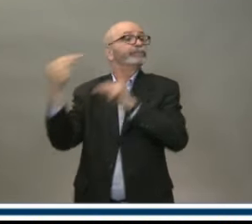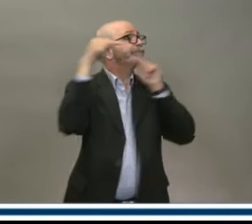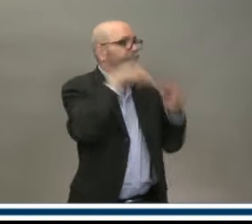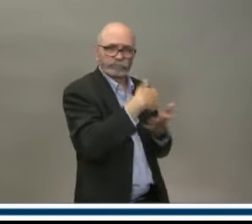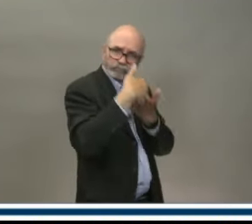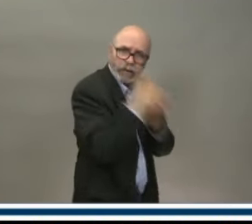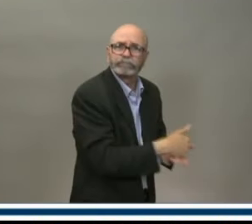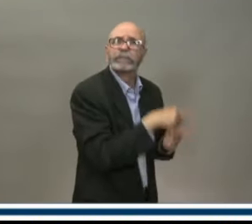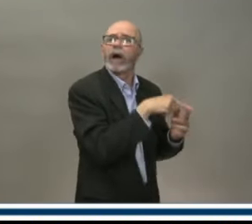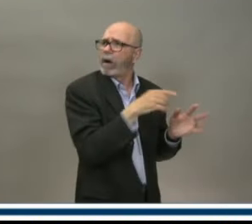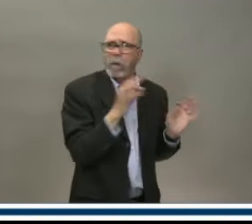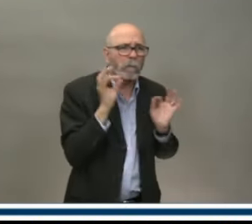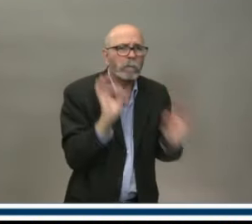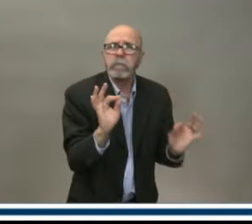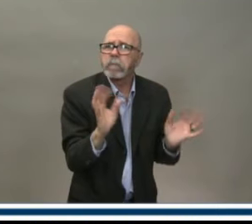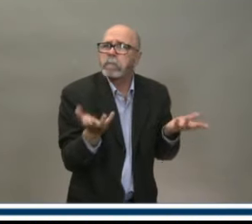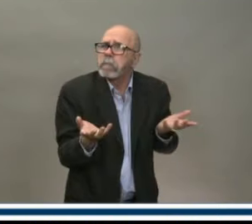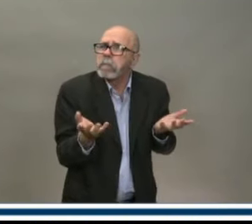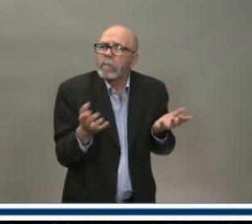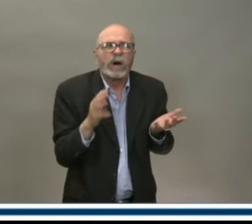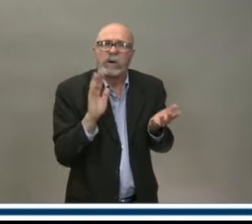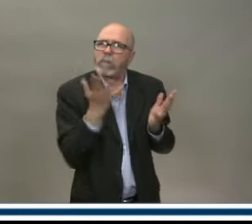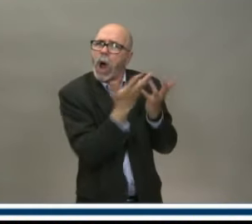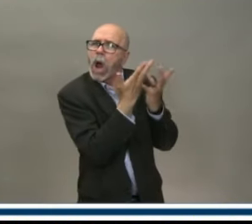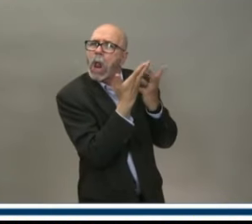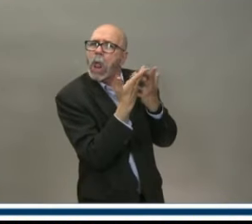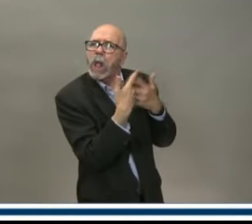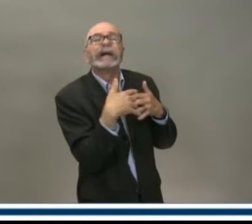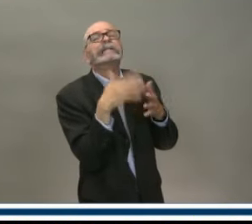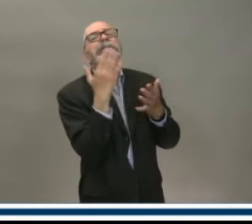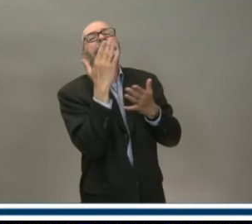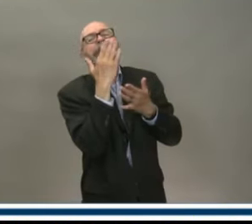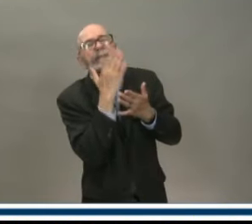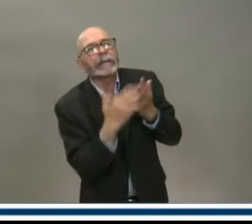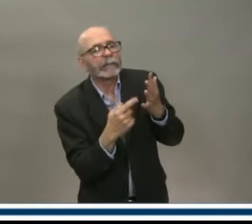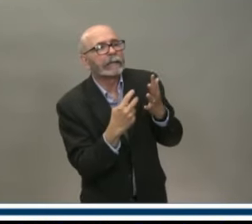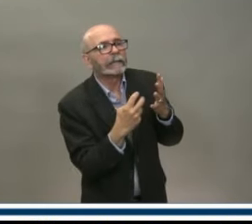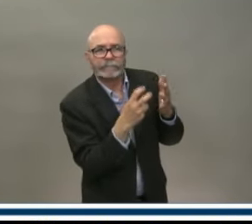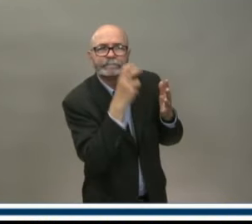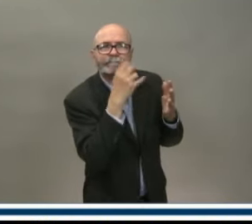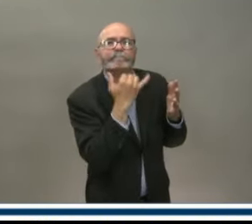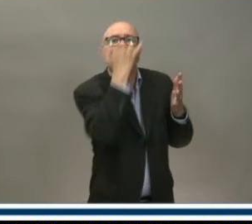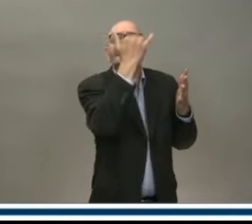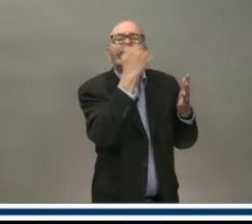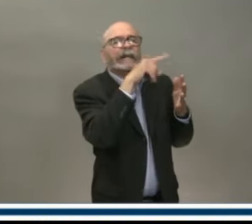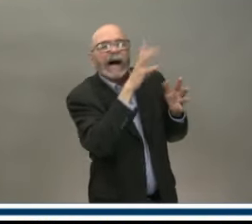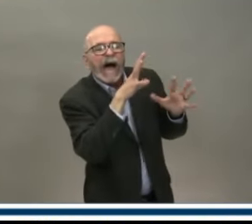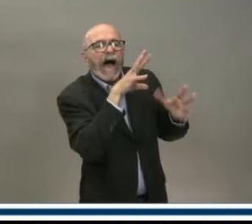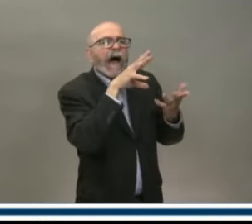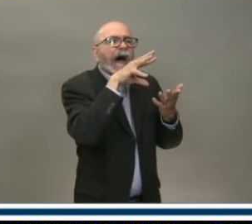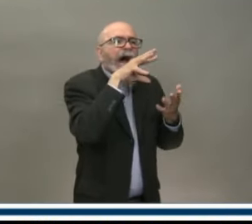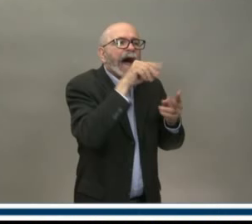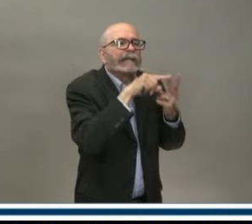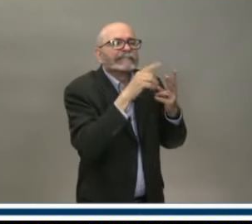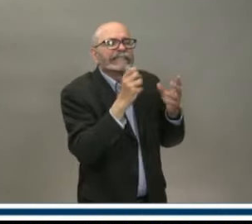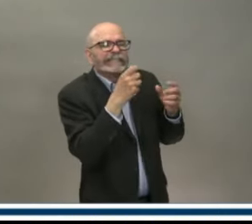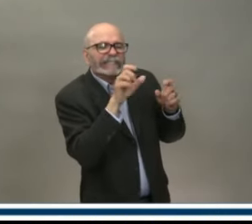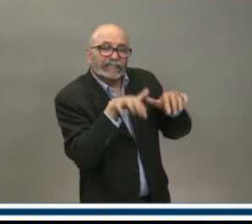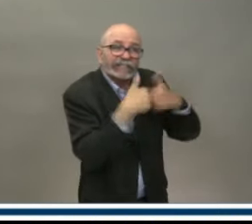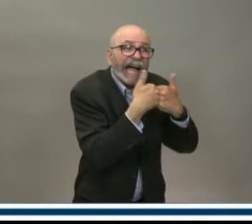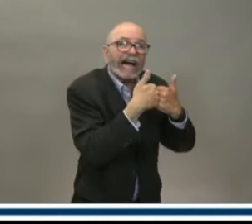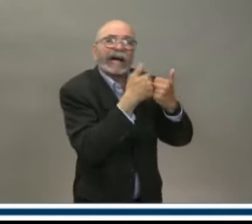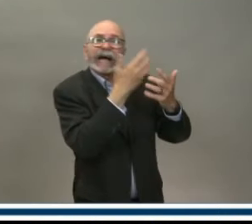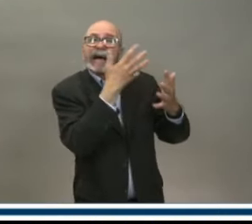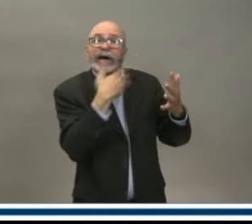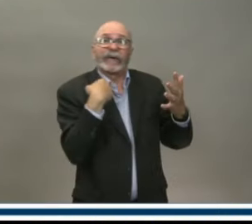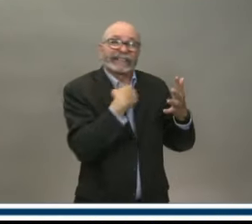feel, while there are some staffing challenges still that they're actively working to resolve, there's no indication at this point in time that we need to